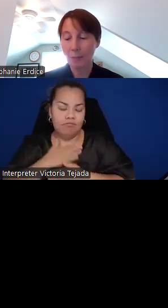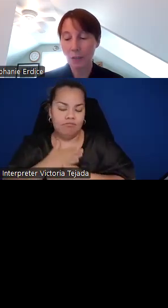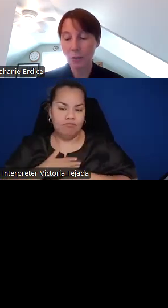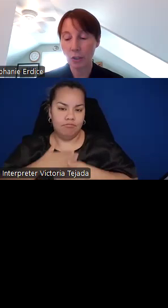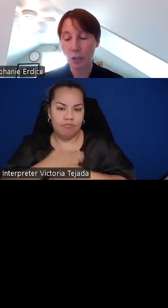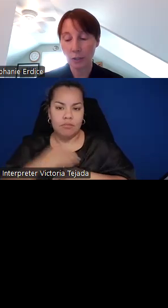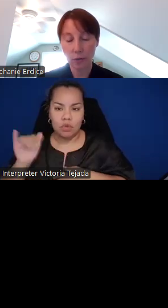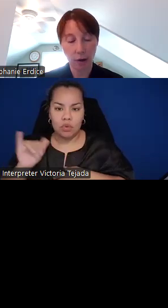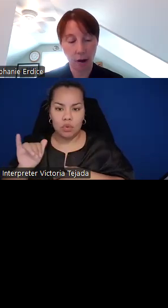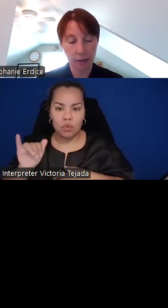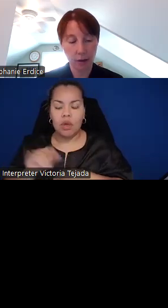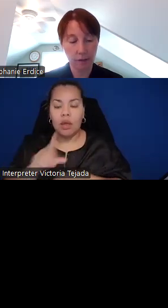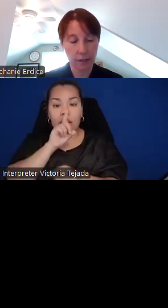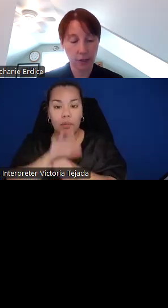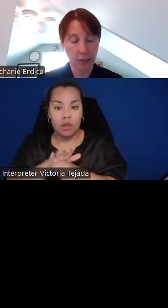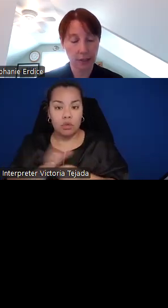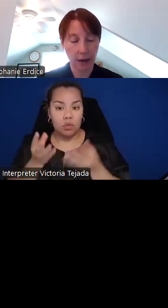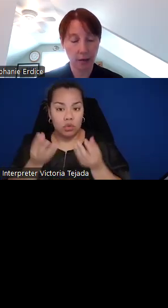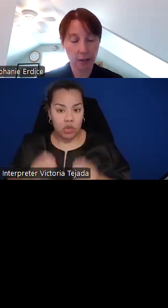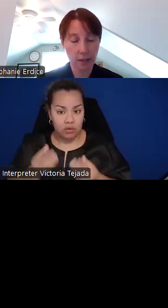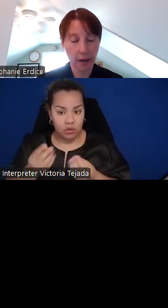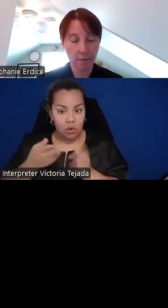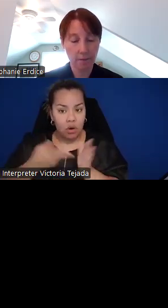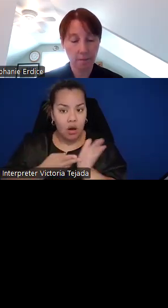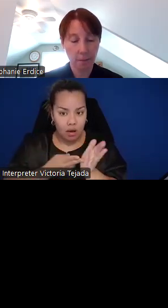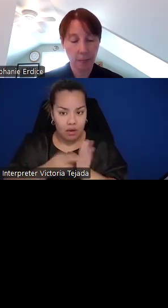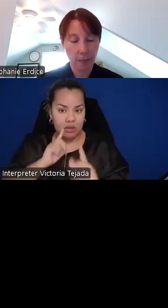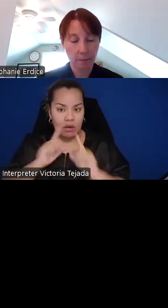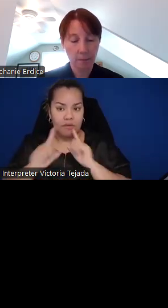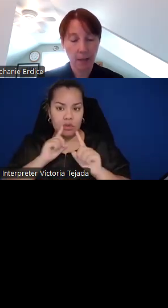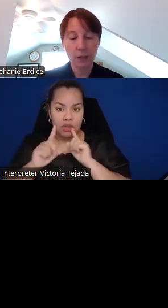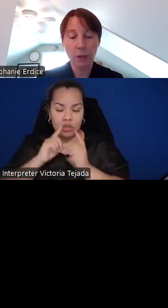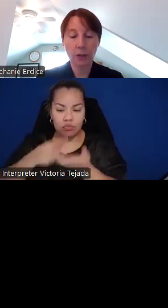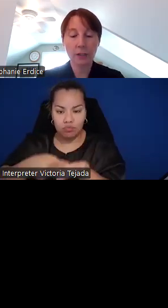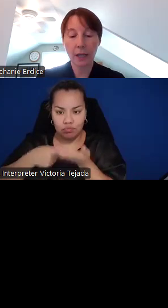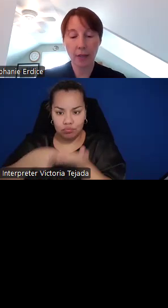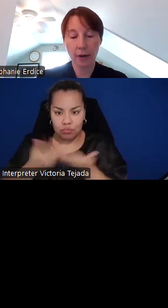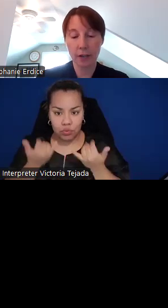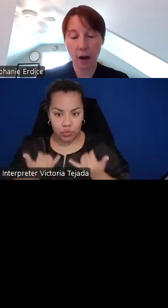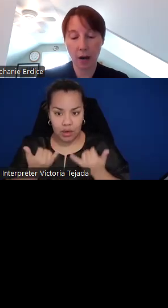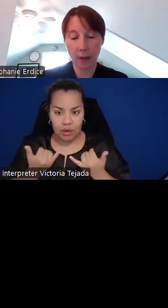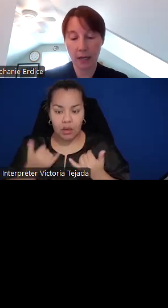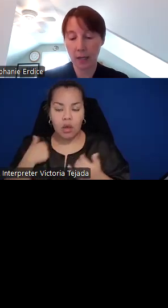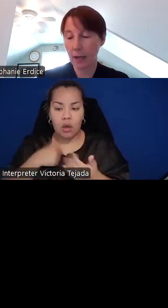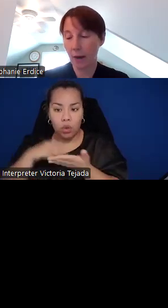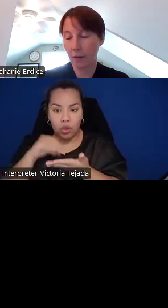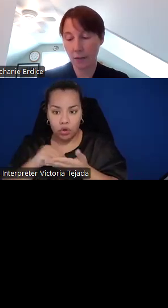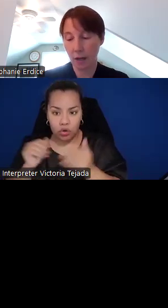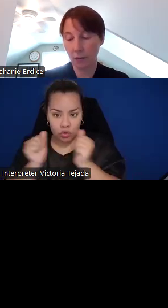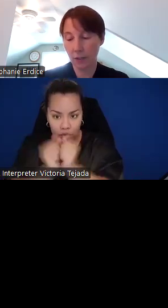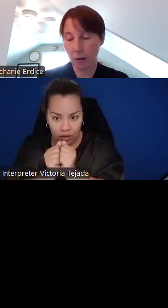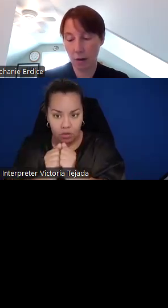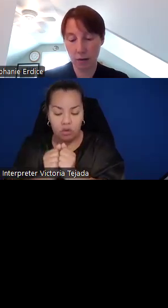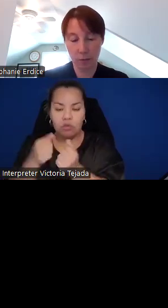want to commit to a gentle and honest conversation and dialogue today as we learn together and talk about taking care